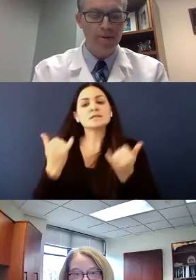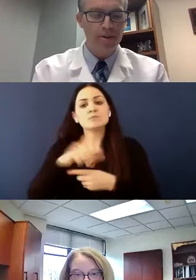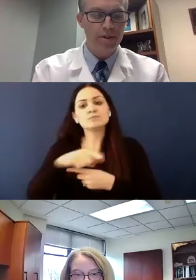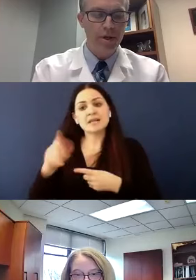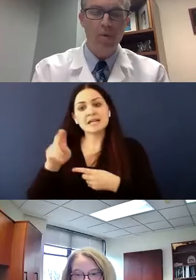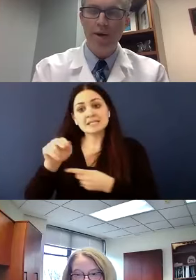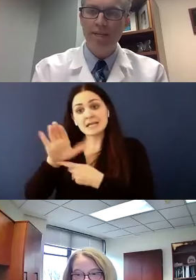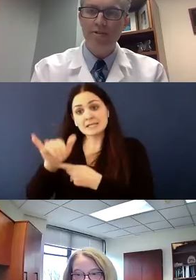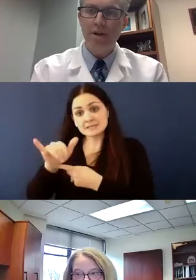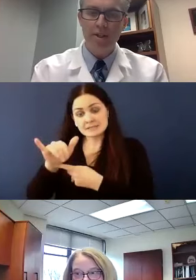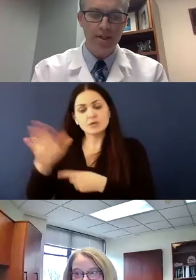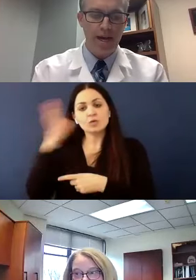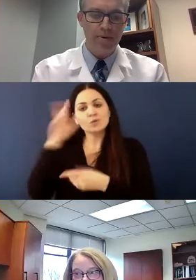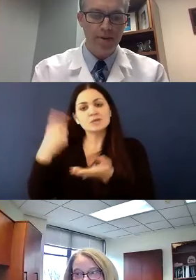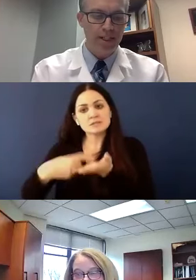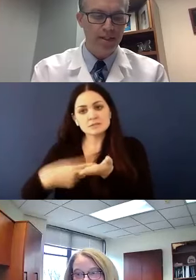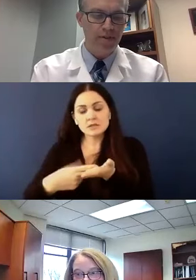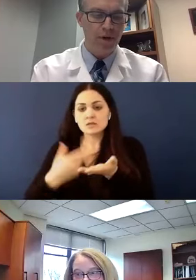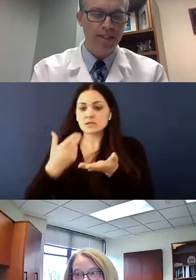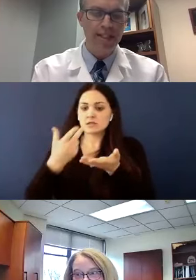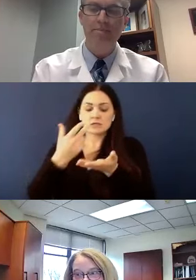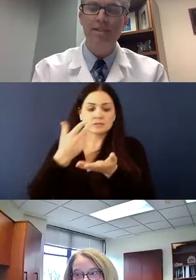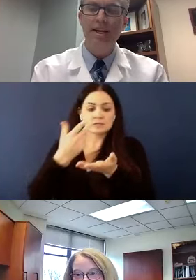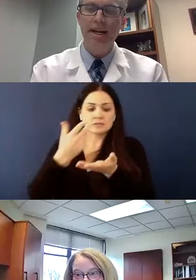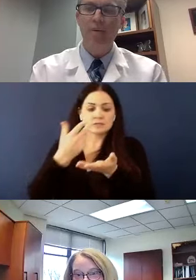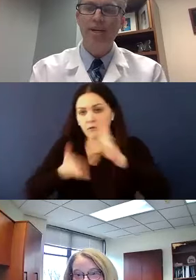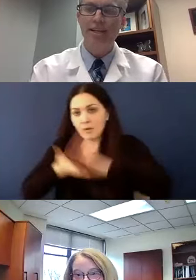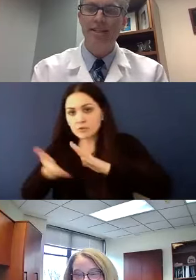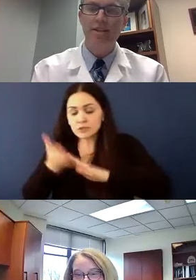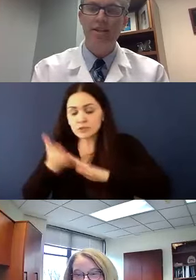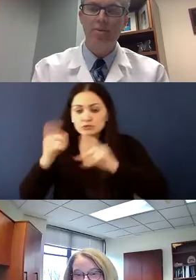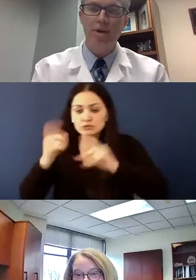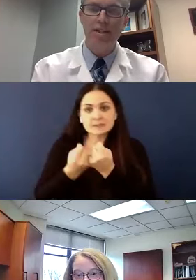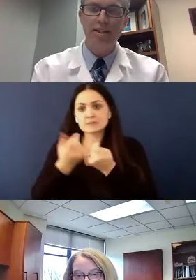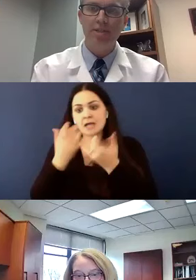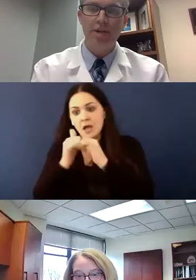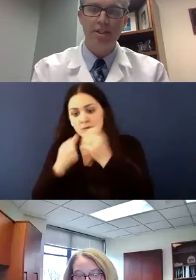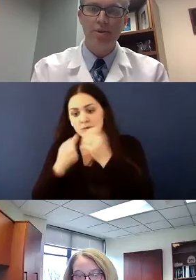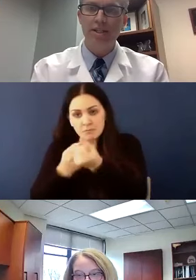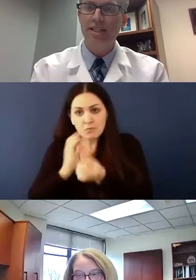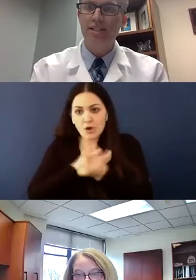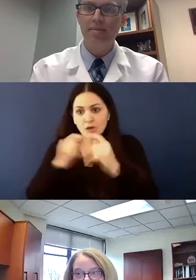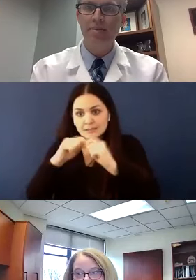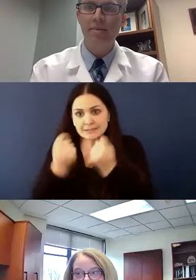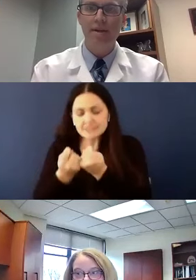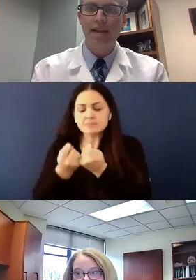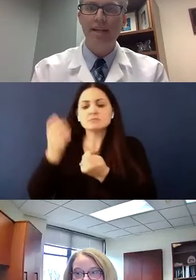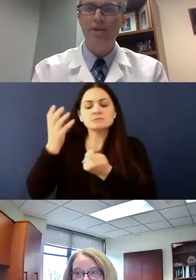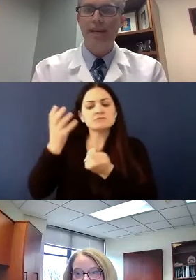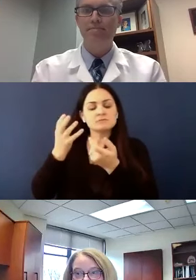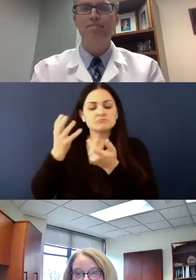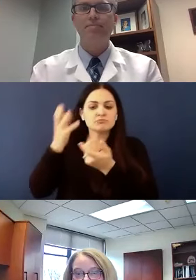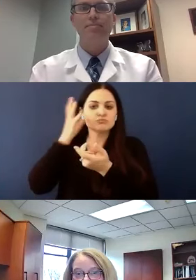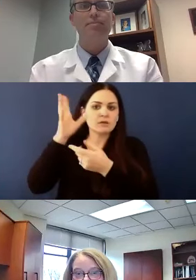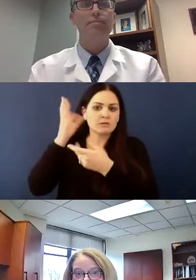adjustment approach, what it means for our clinical operations, for our teams, and how we can continue to support our teams across the organization. Thank you